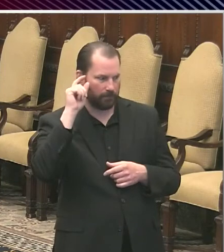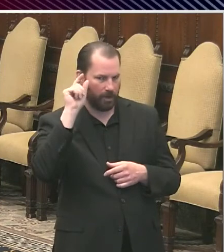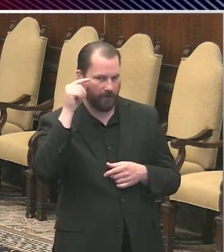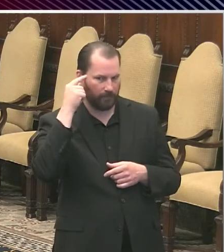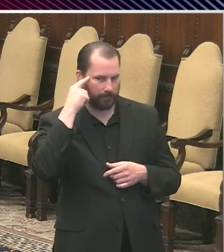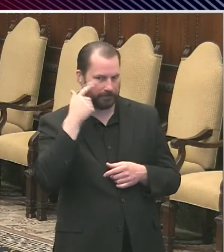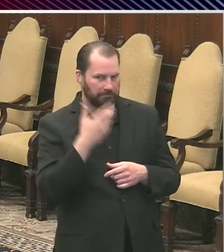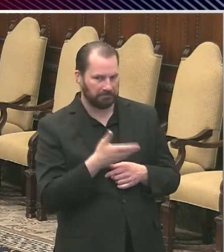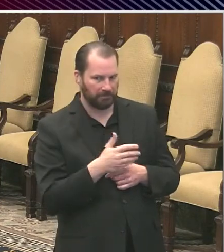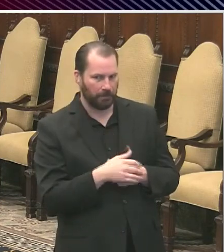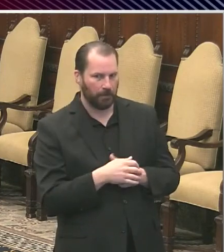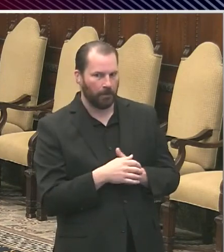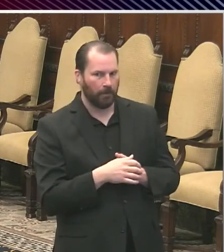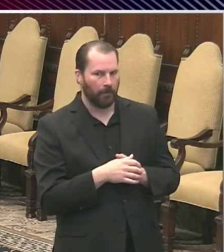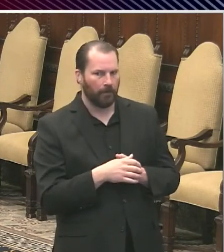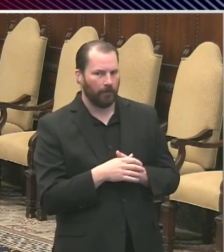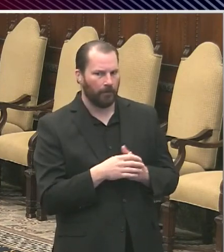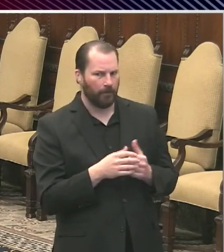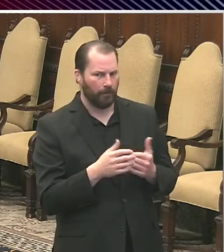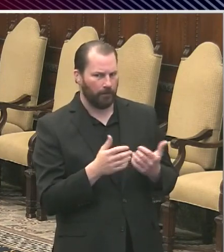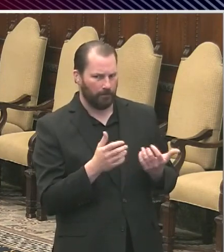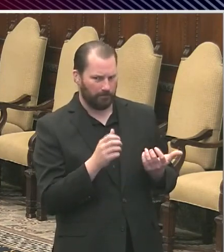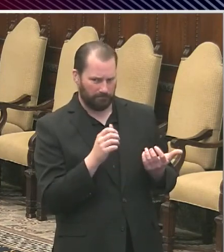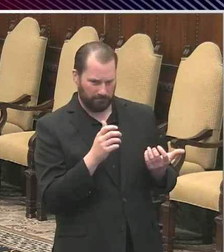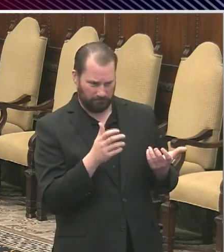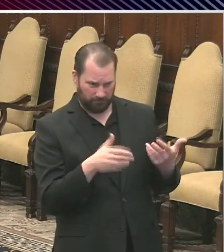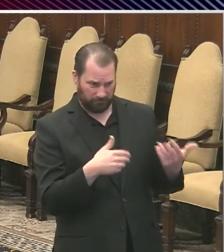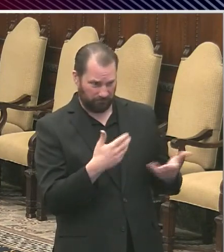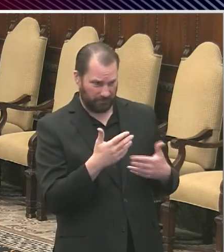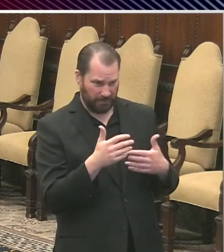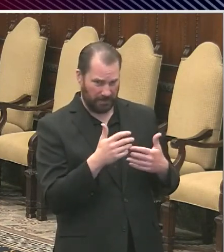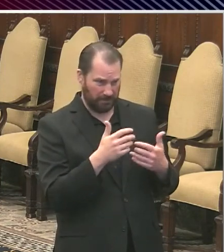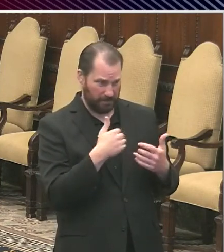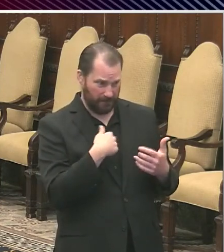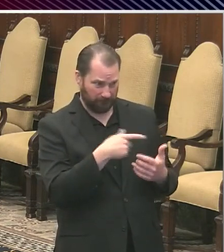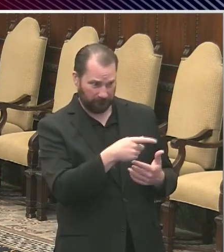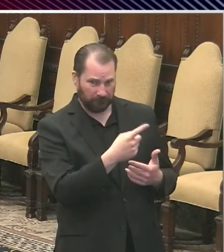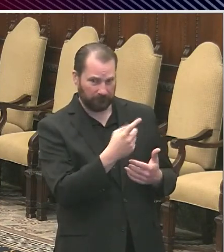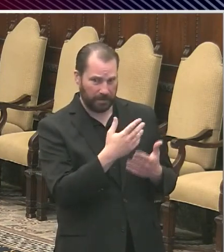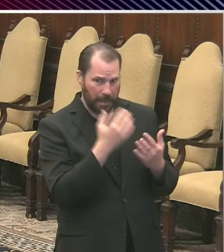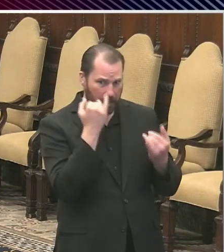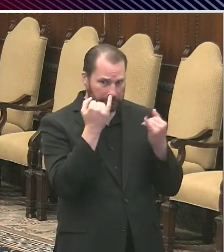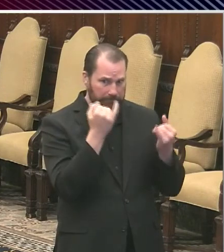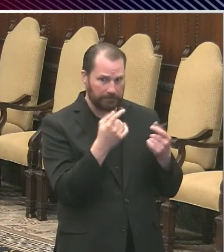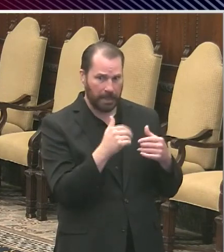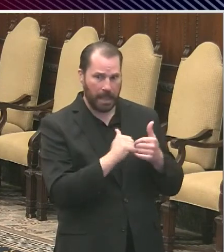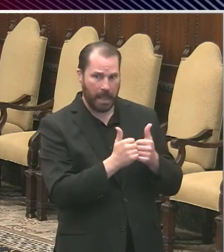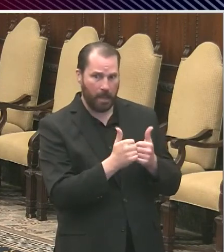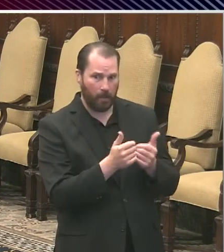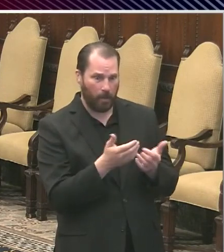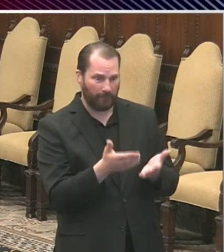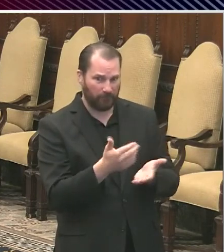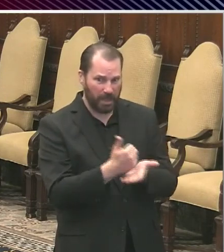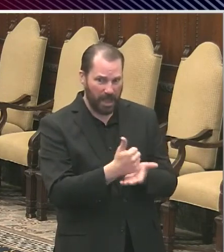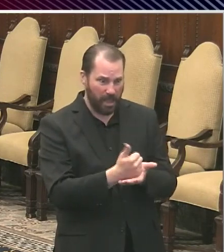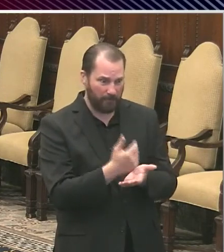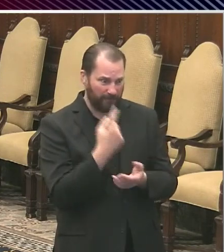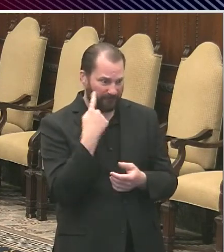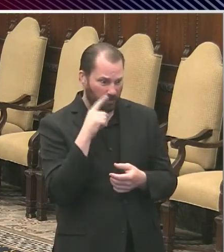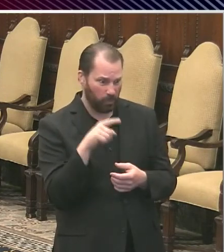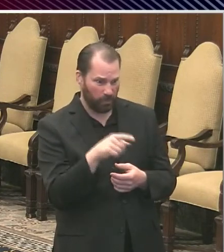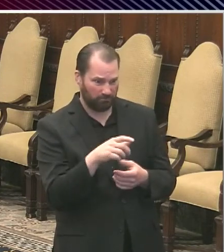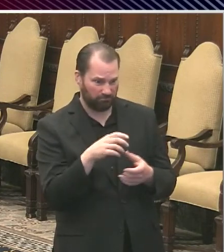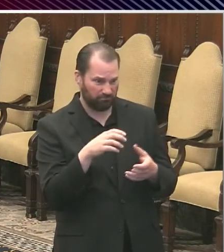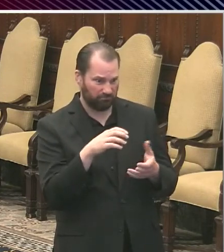way to offer relief to those U.S. citizens whose spouses are not able to qualify to get this relief checks because they don't possess a